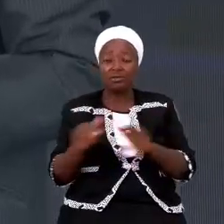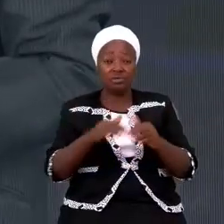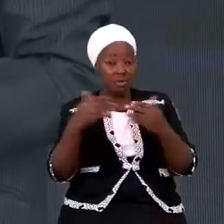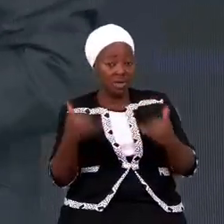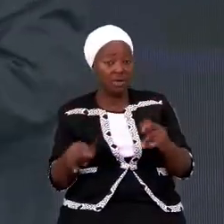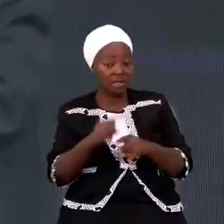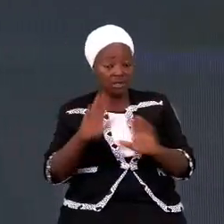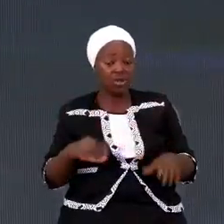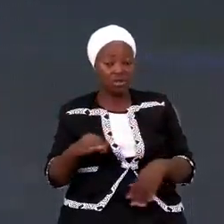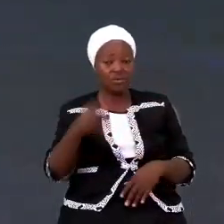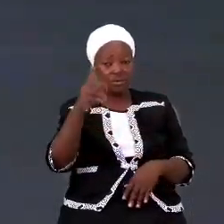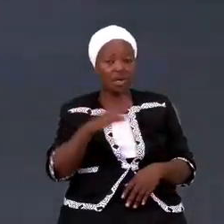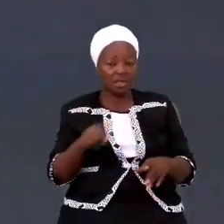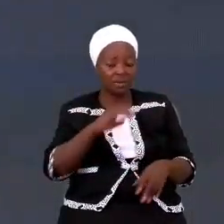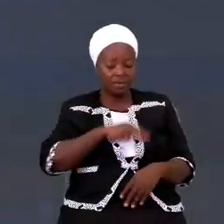not unto men.